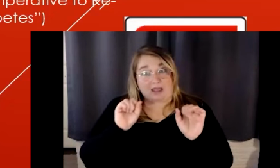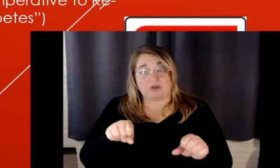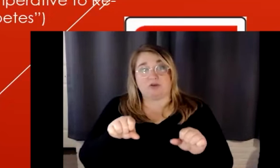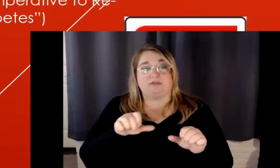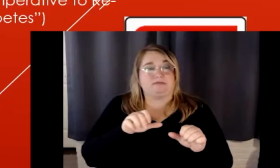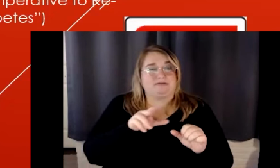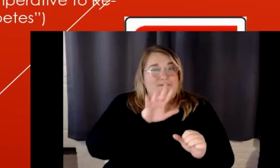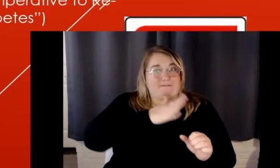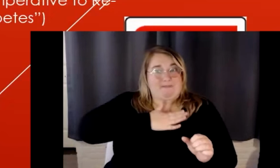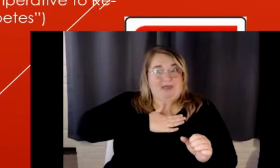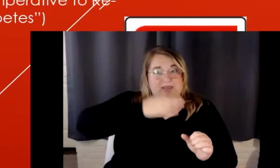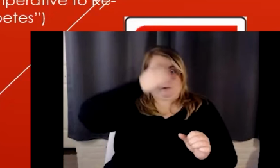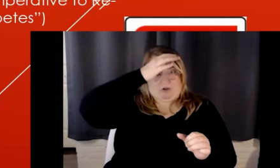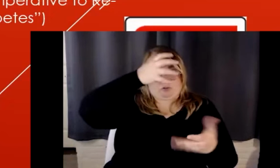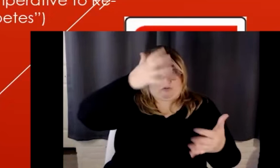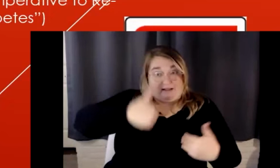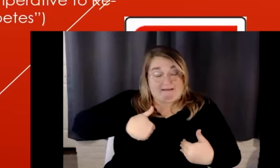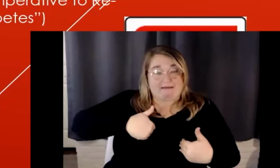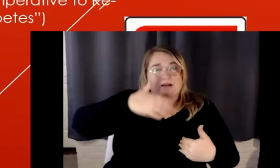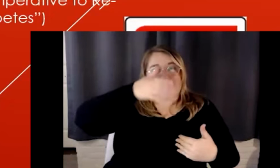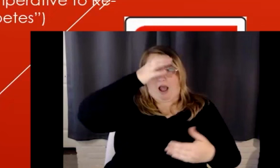programs at WGU.